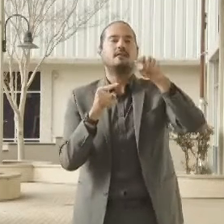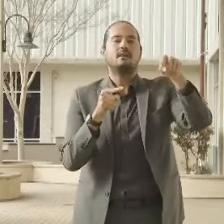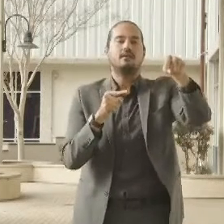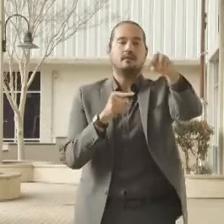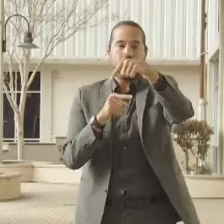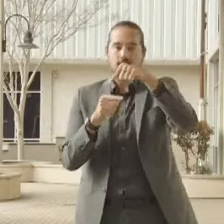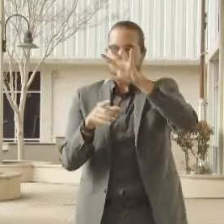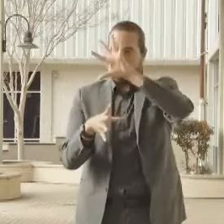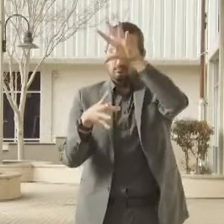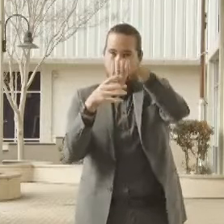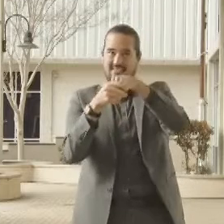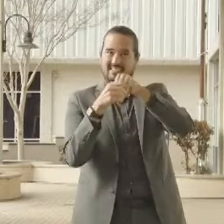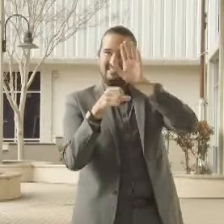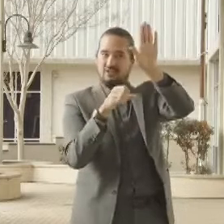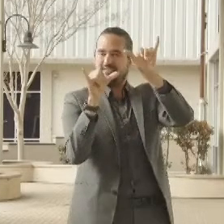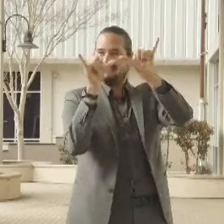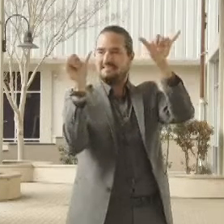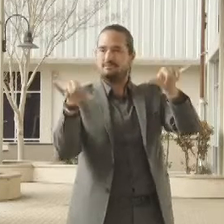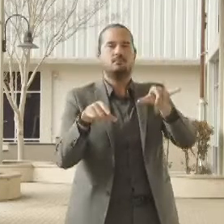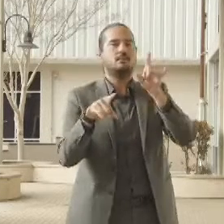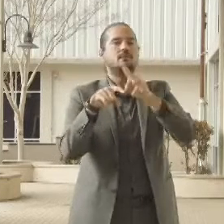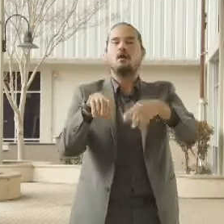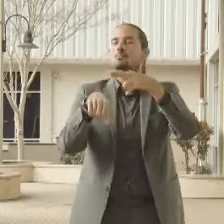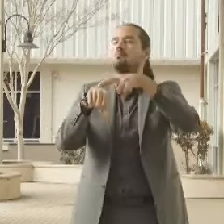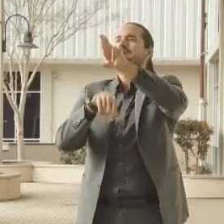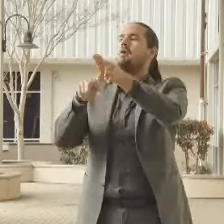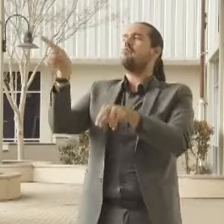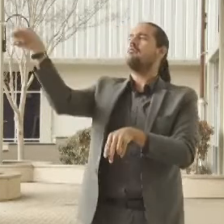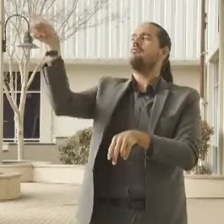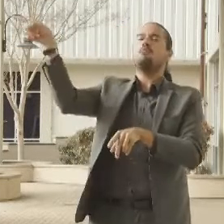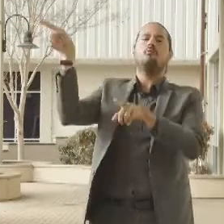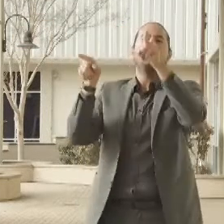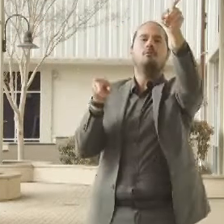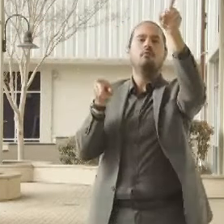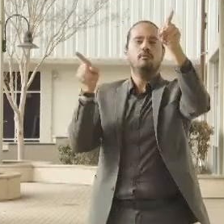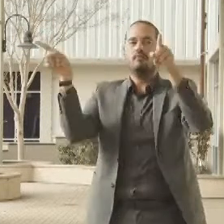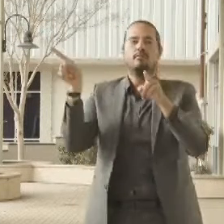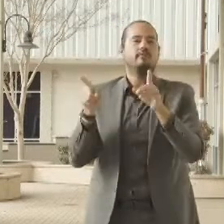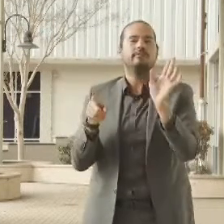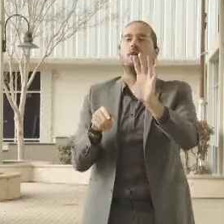provider or to a publicly run county testing facility.